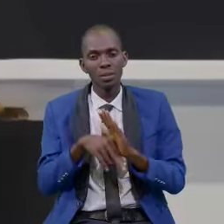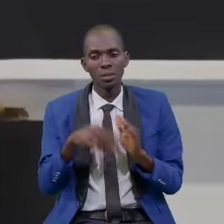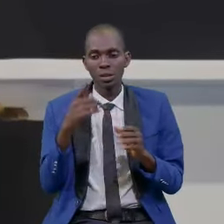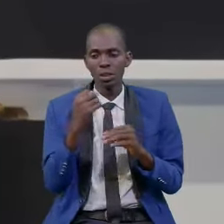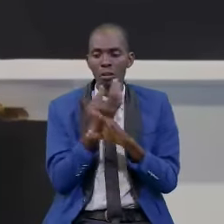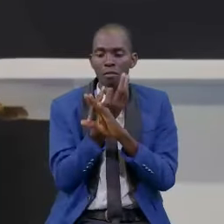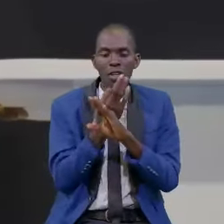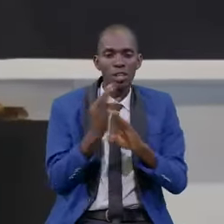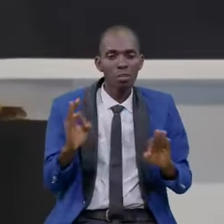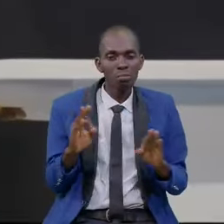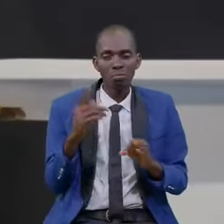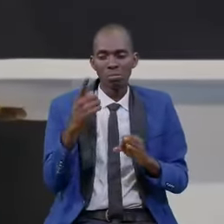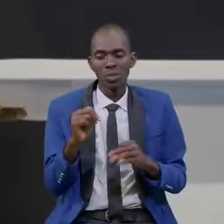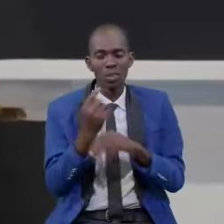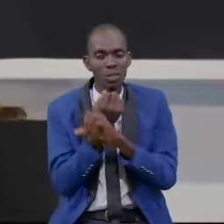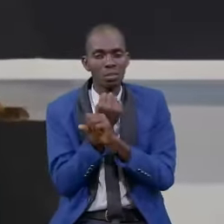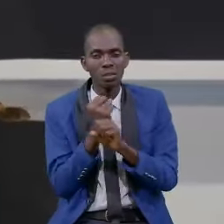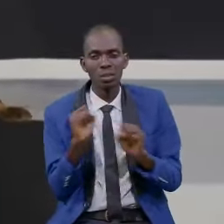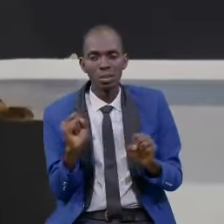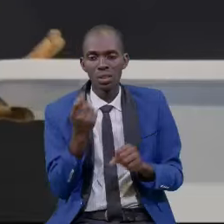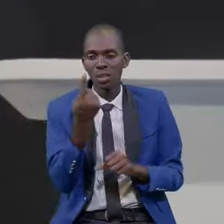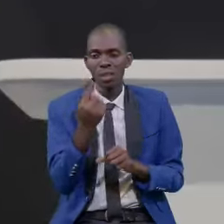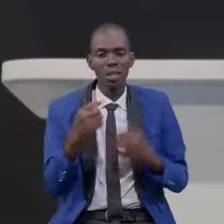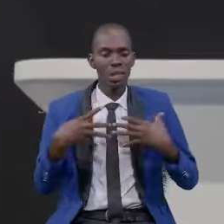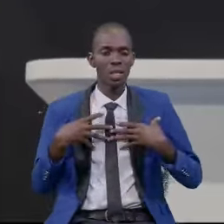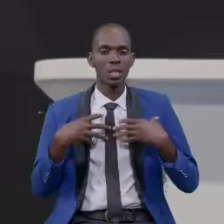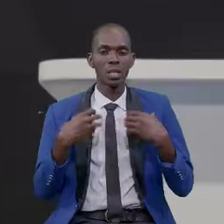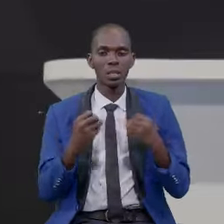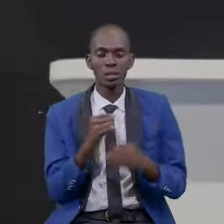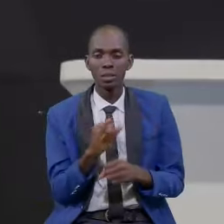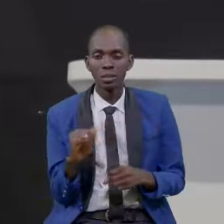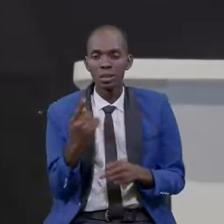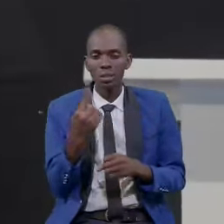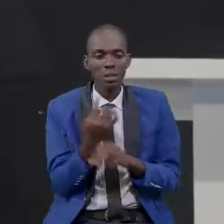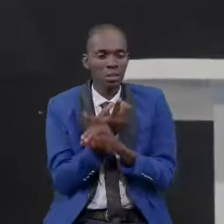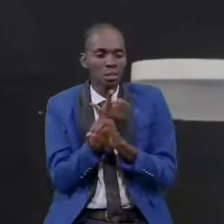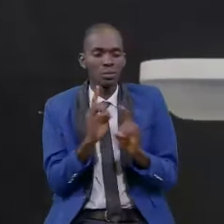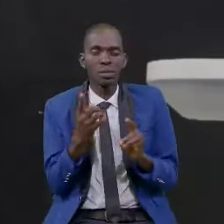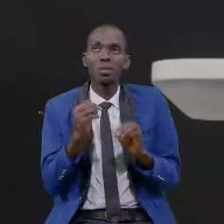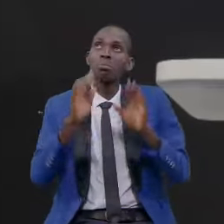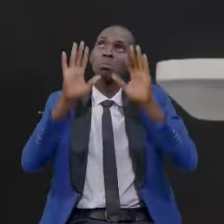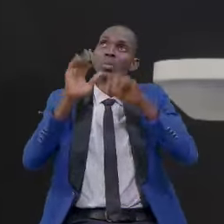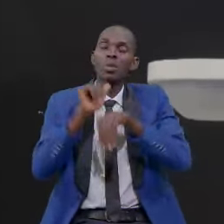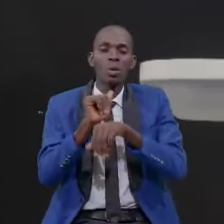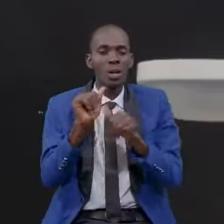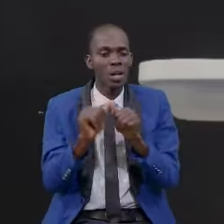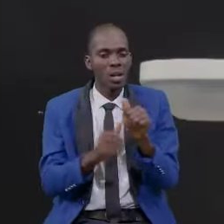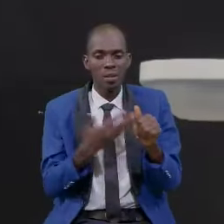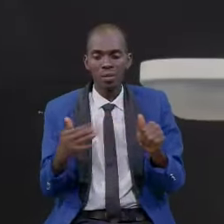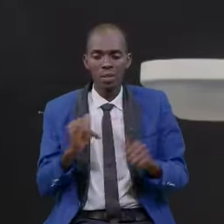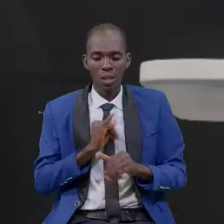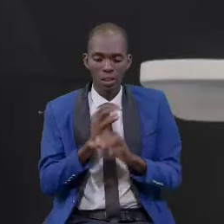the salvation, the healing, the deliverance, the miracle, everything I get from the